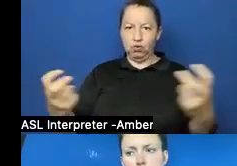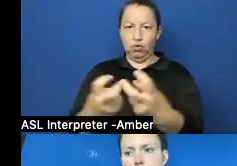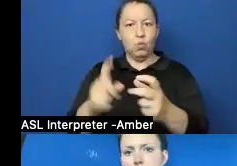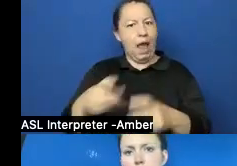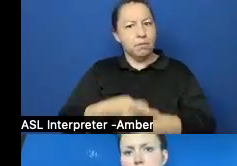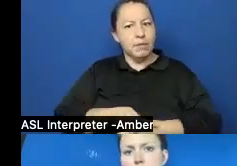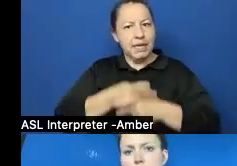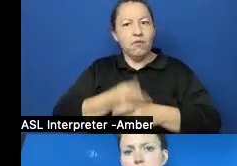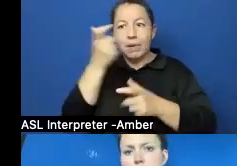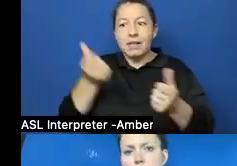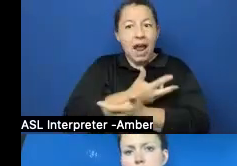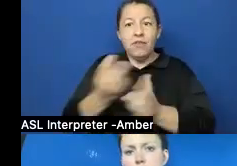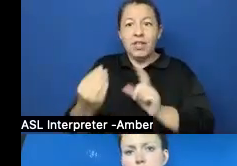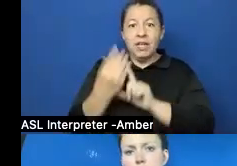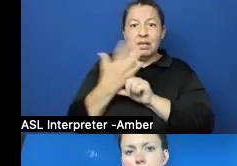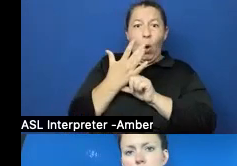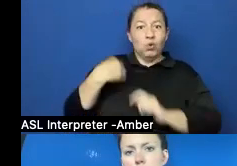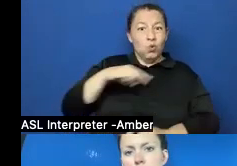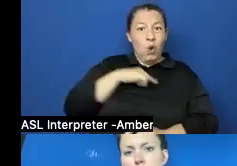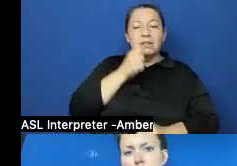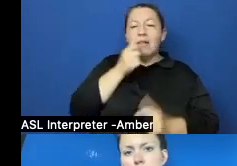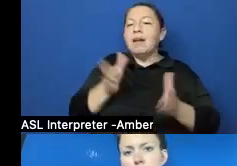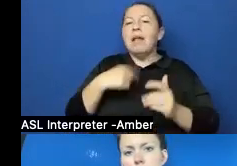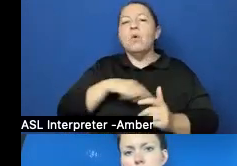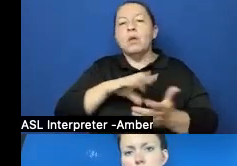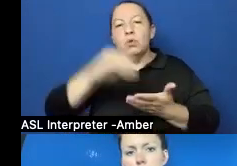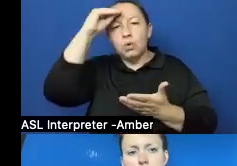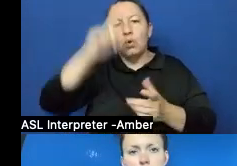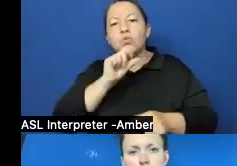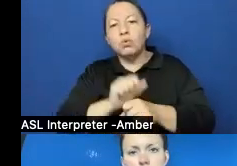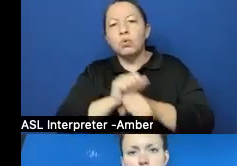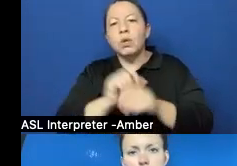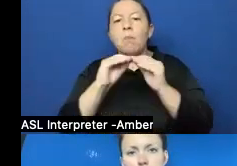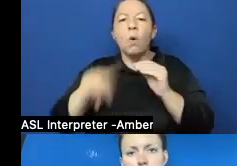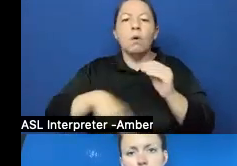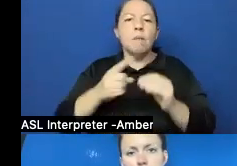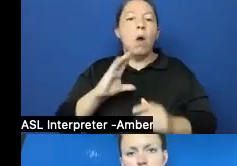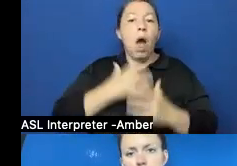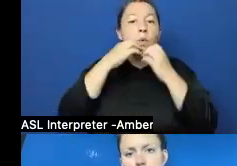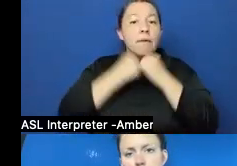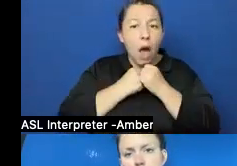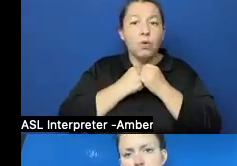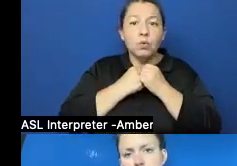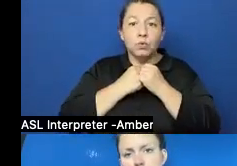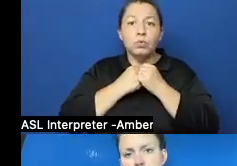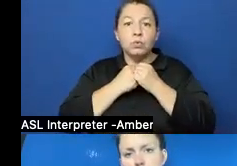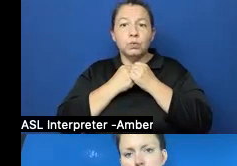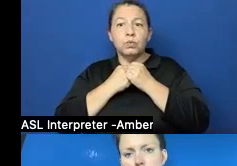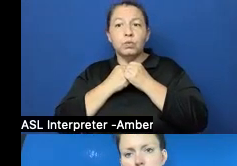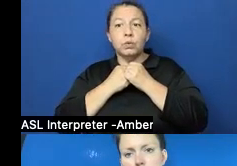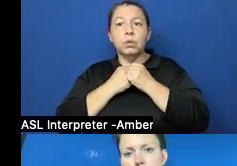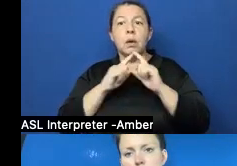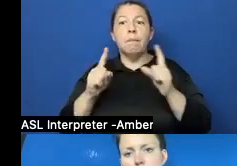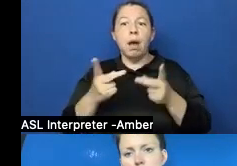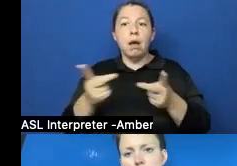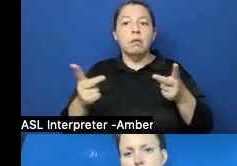exposed to. It has not allowed us to learn truly more about what our values are, but the place